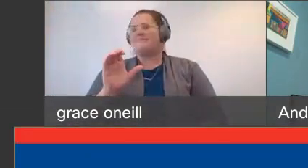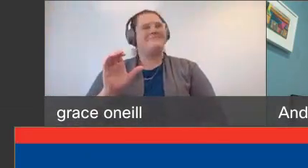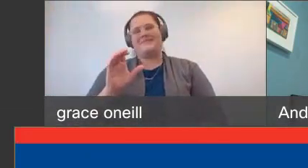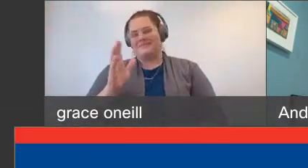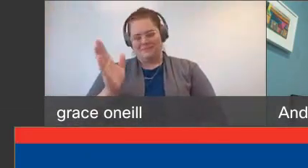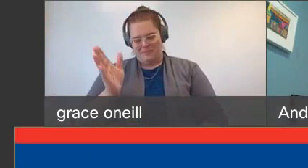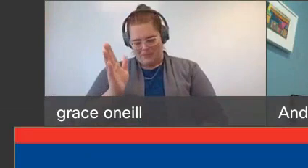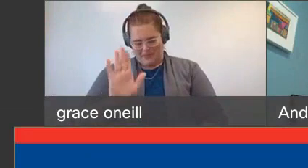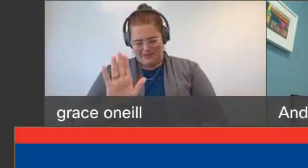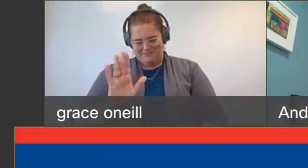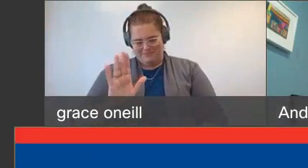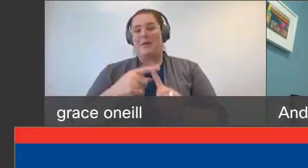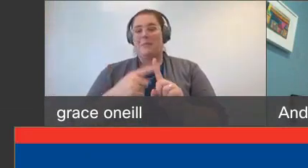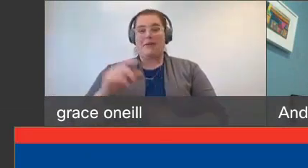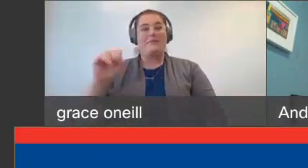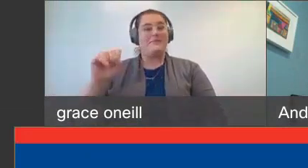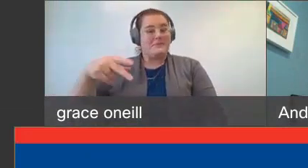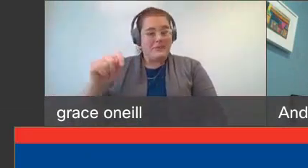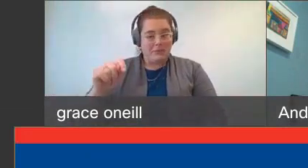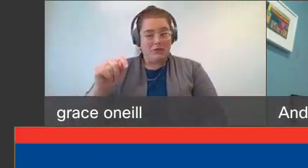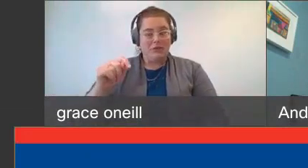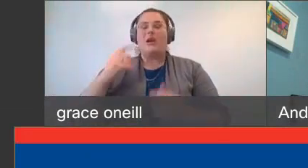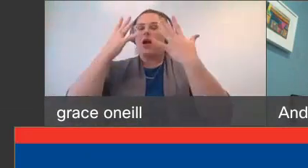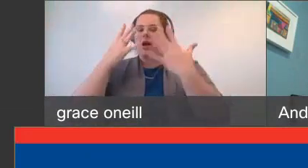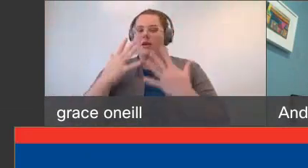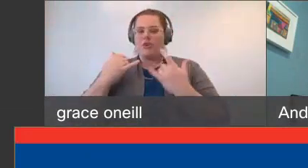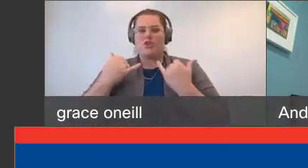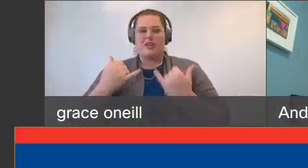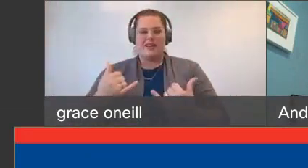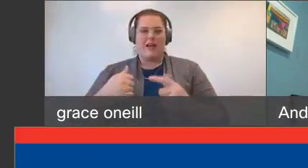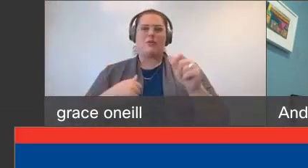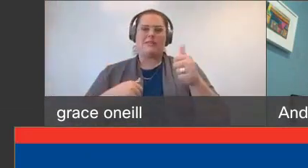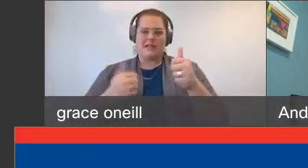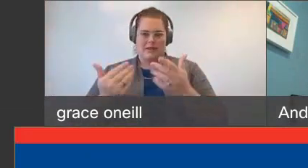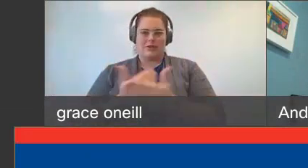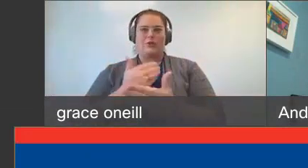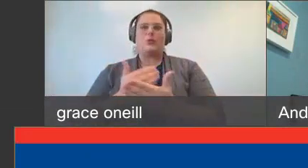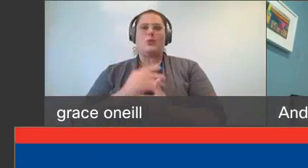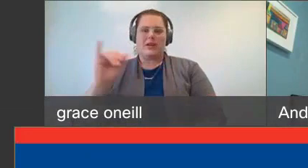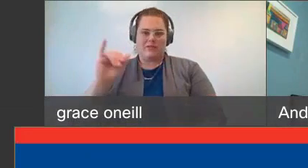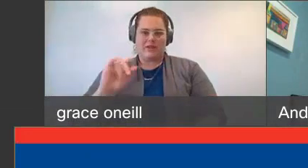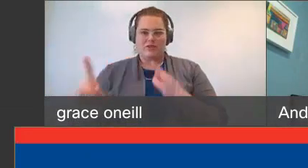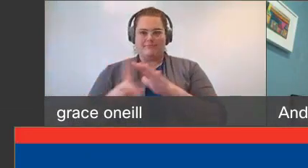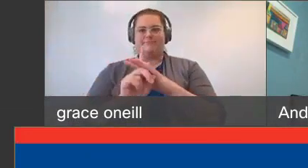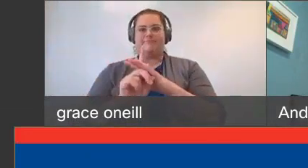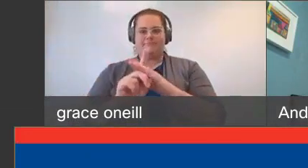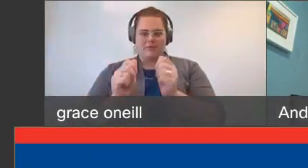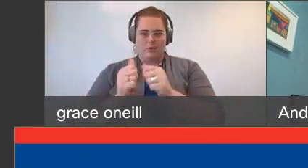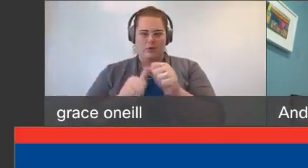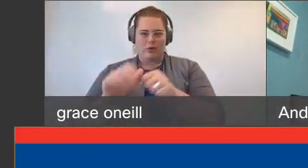September, unfortunately, we have now had 10 new COVID infections, bringing our total